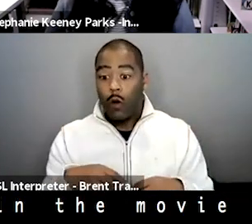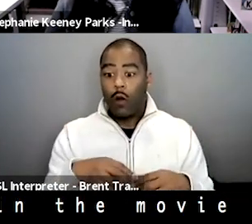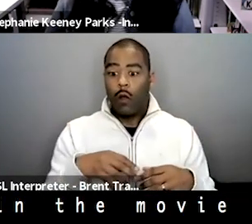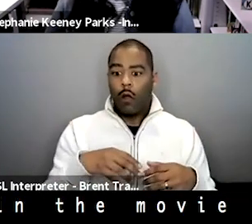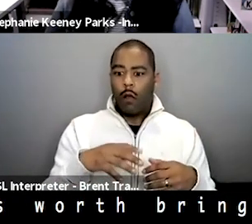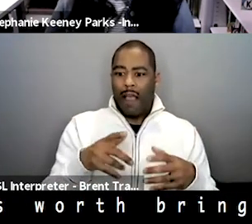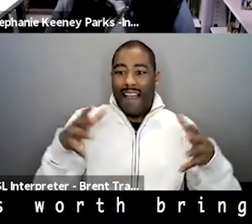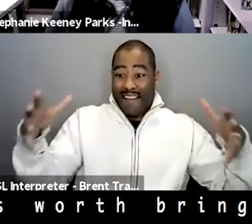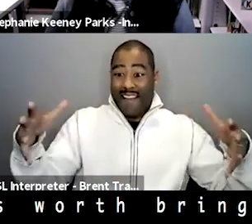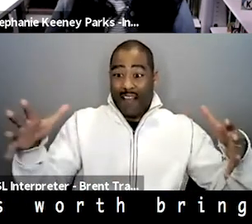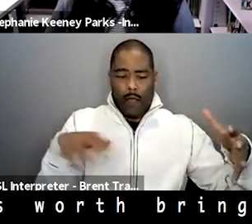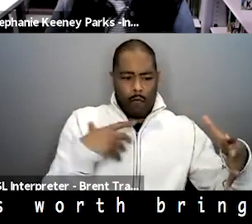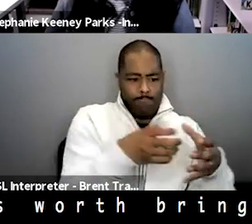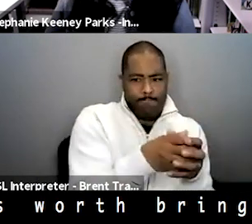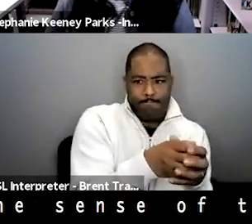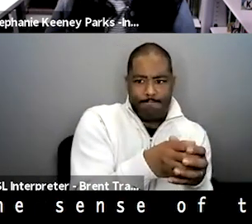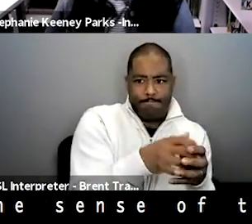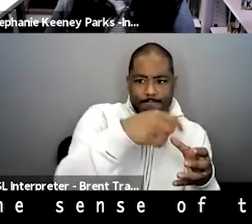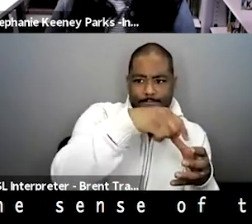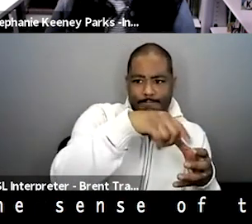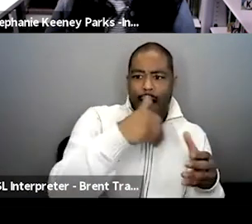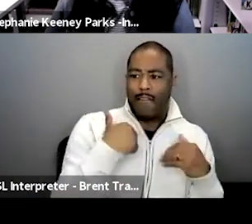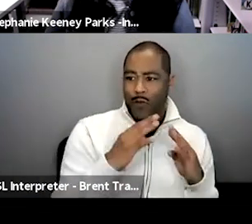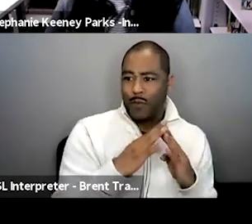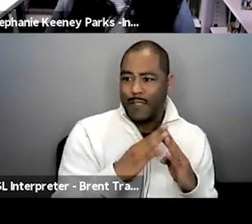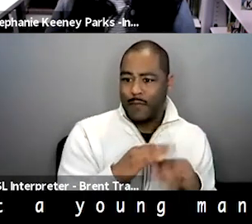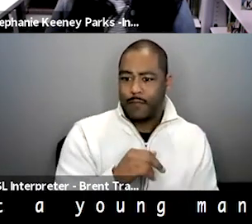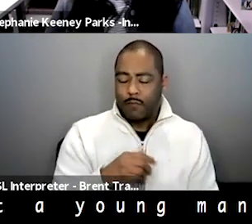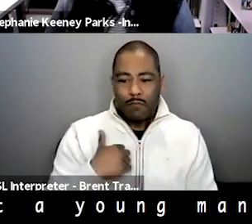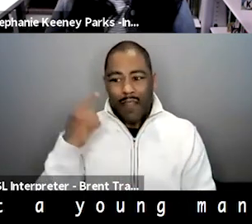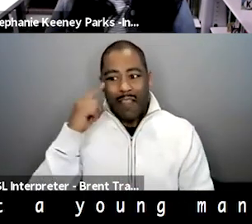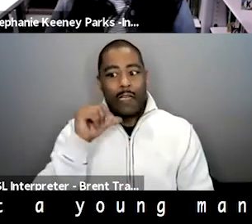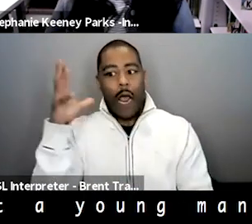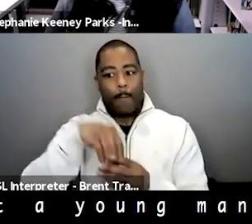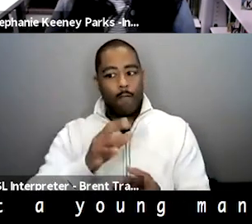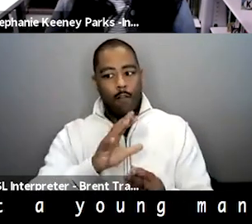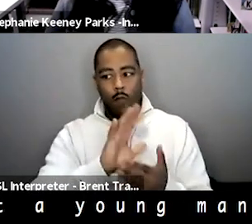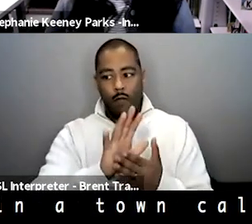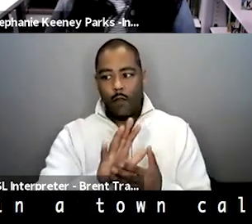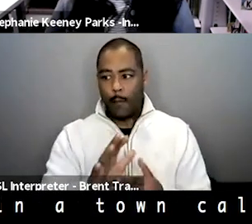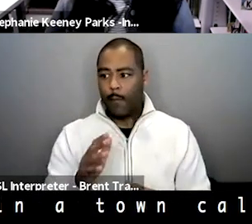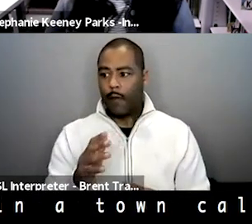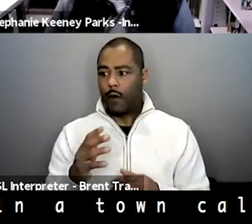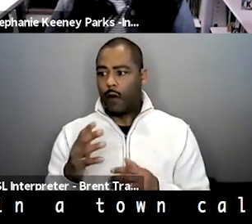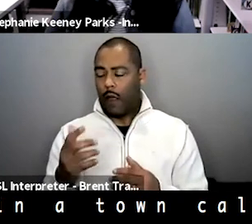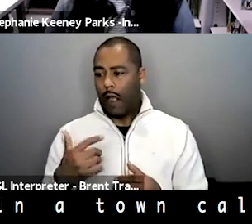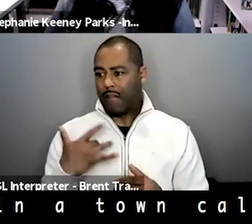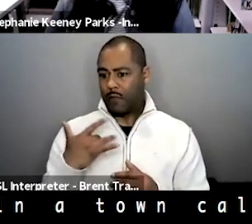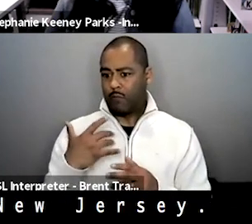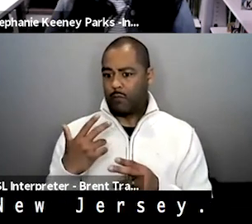told in the back of our book. It's not in the movie, but I think it's worth bringing in here in the sense of the question. It's